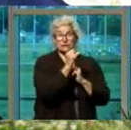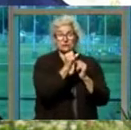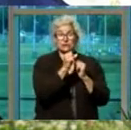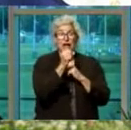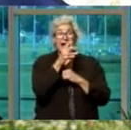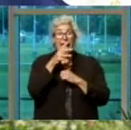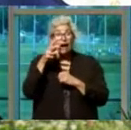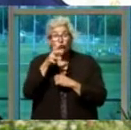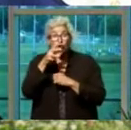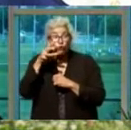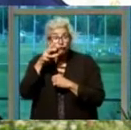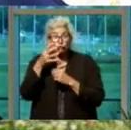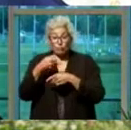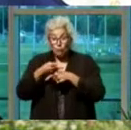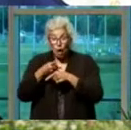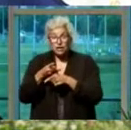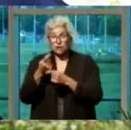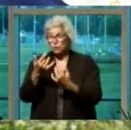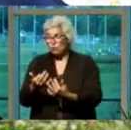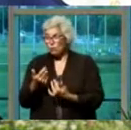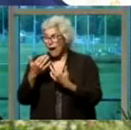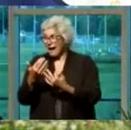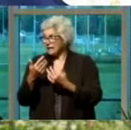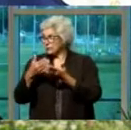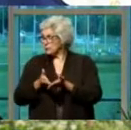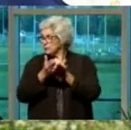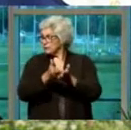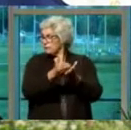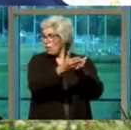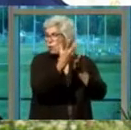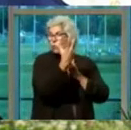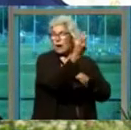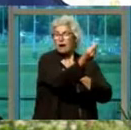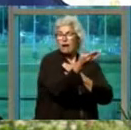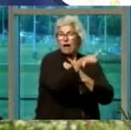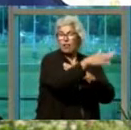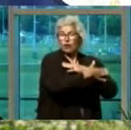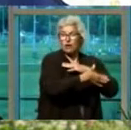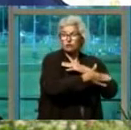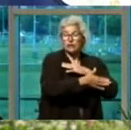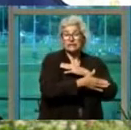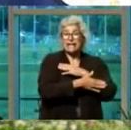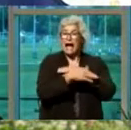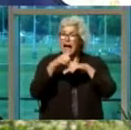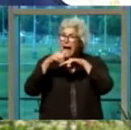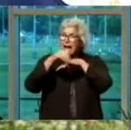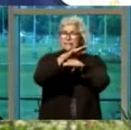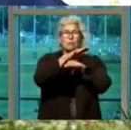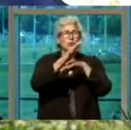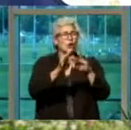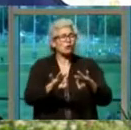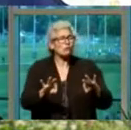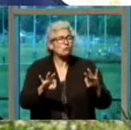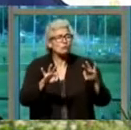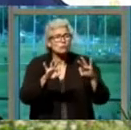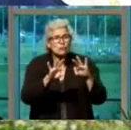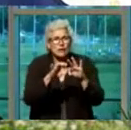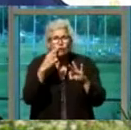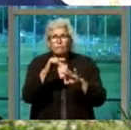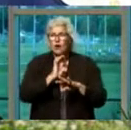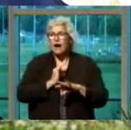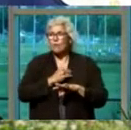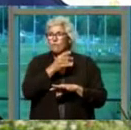products sit on the dock waiting to leave our shores. As you all know, exports are critical to the bottom line for our